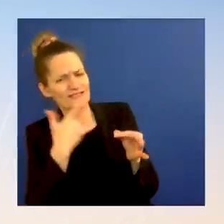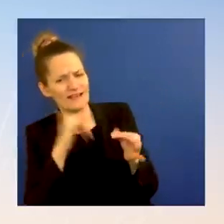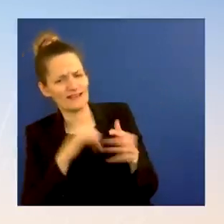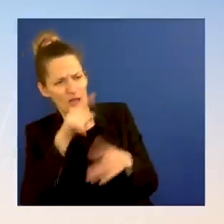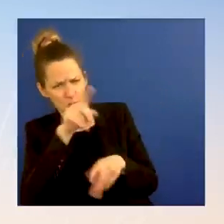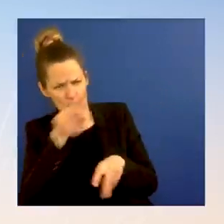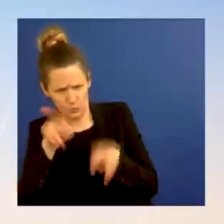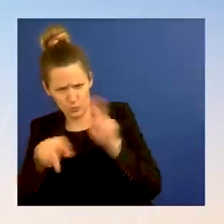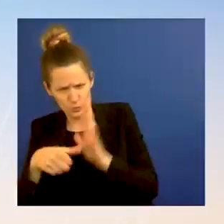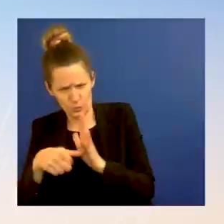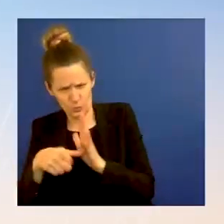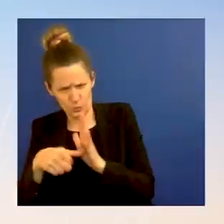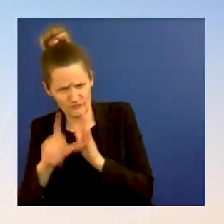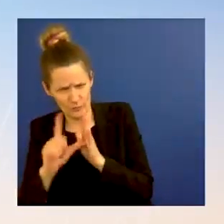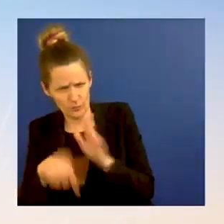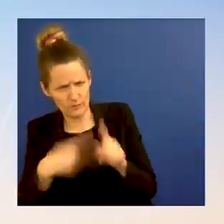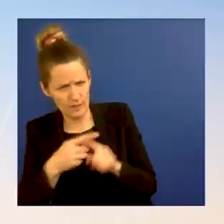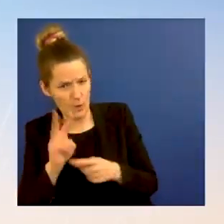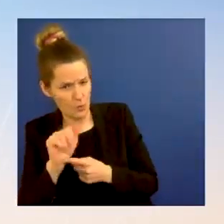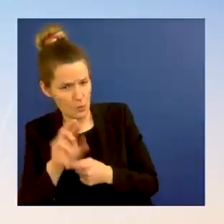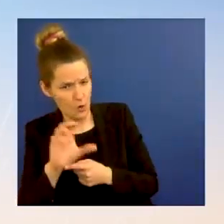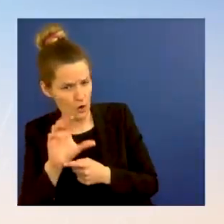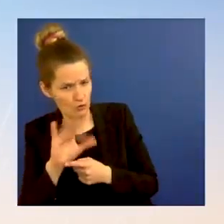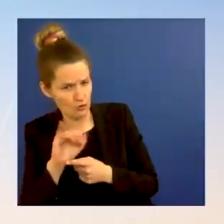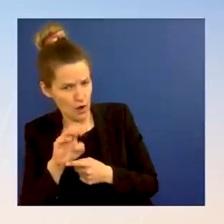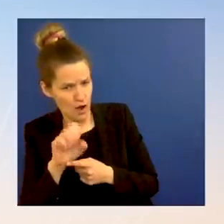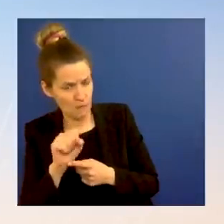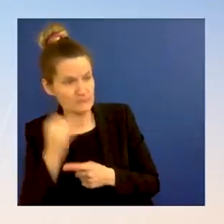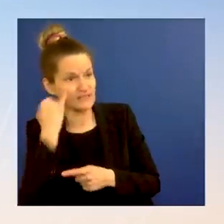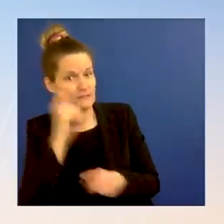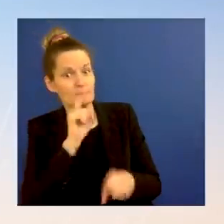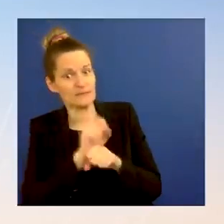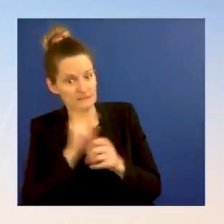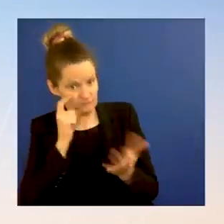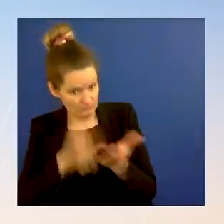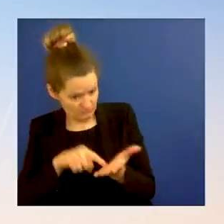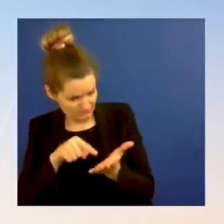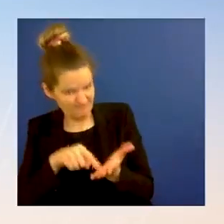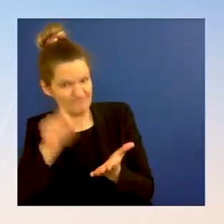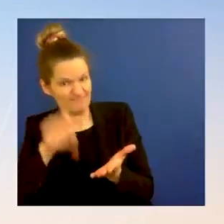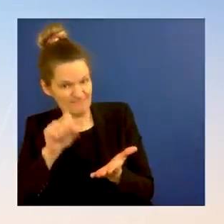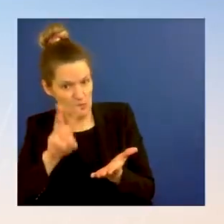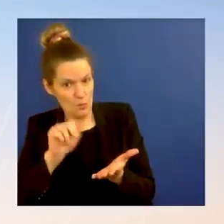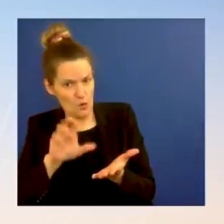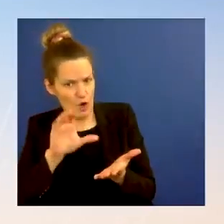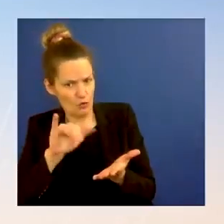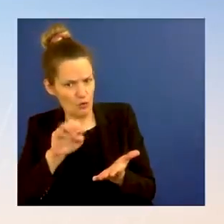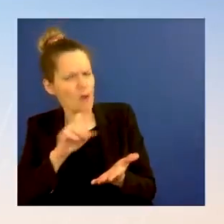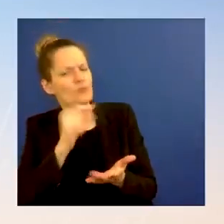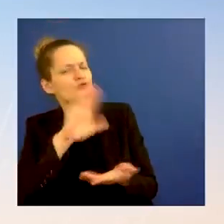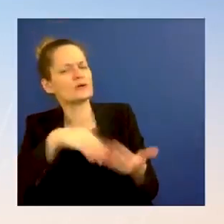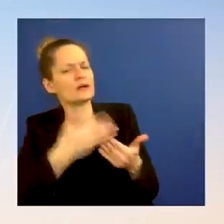happens? Well, there's a range of means. I would say first, while we have our own internal review going on, and